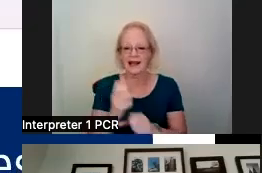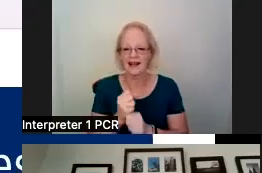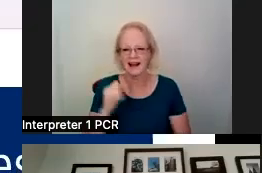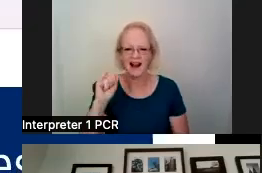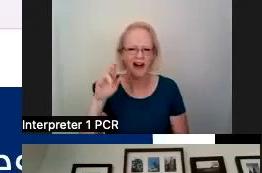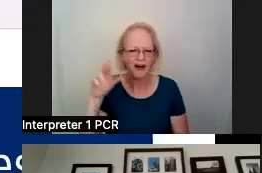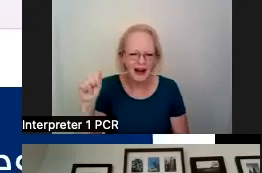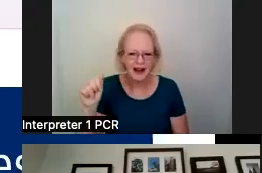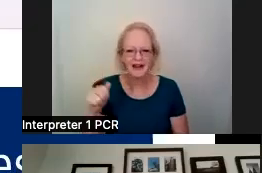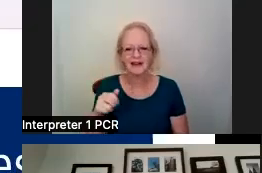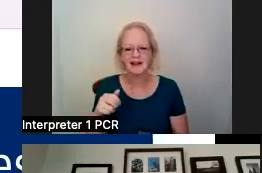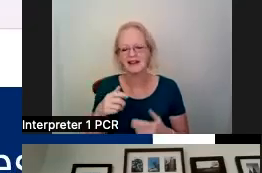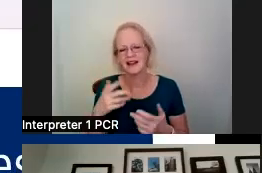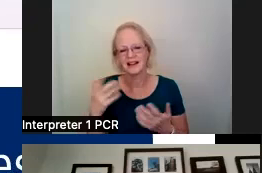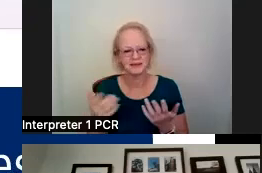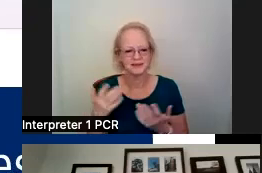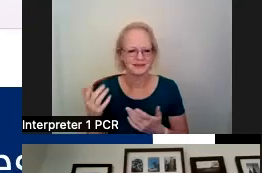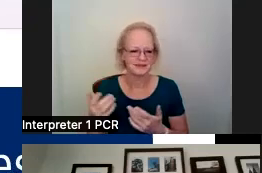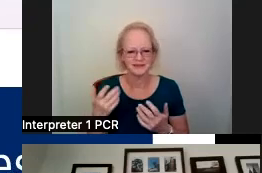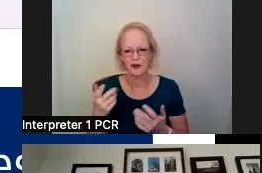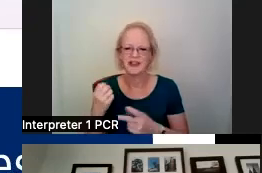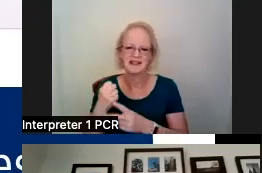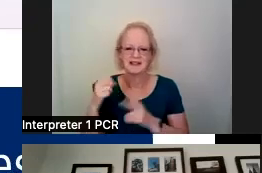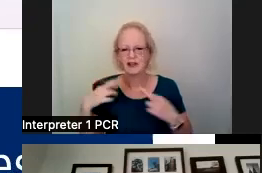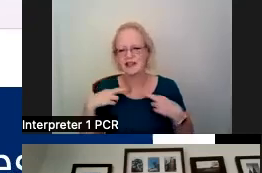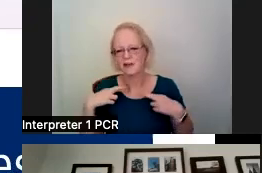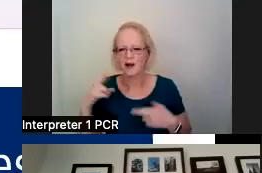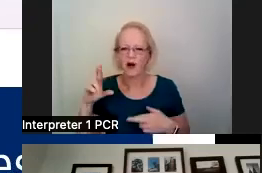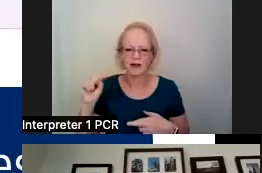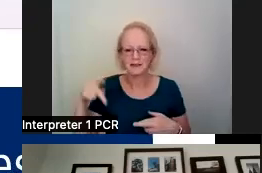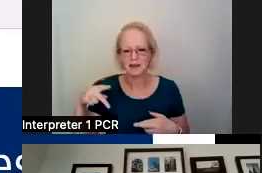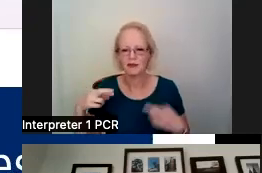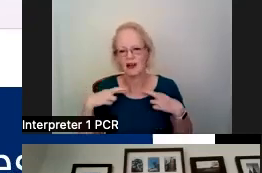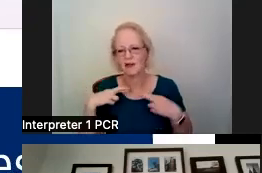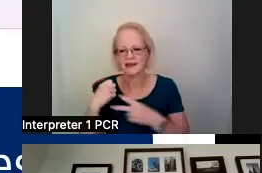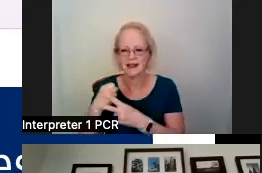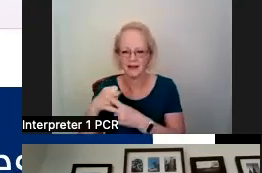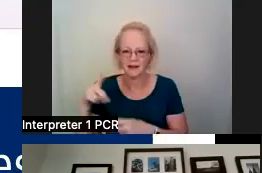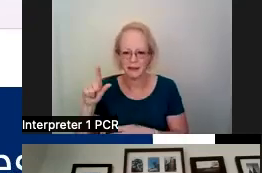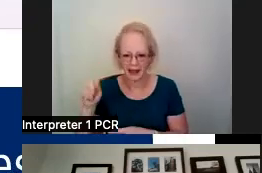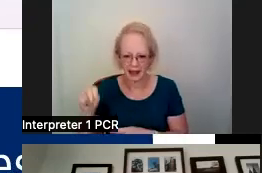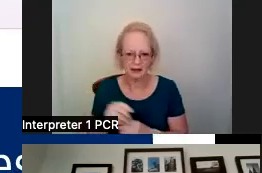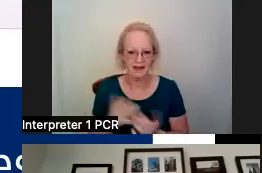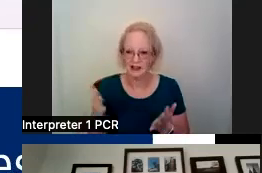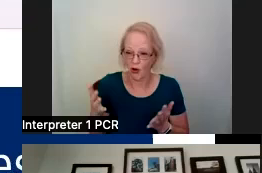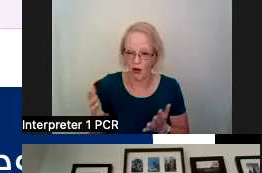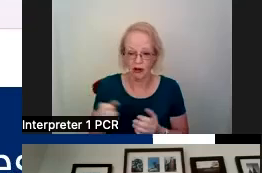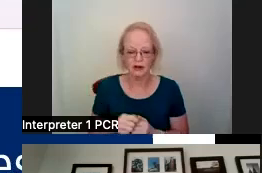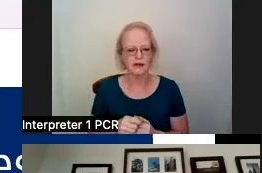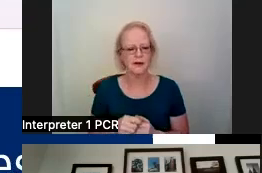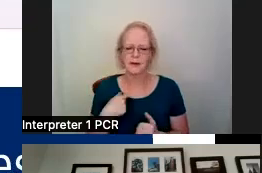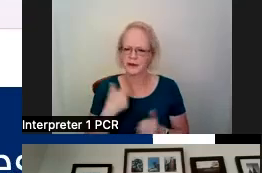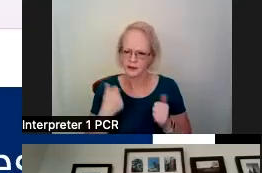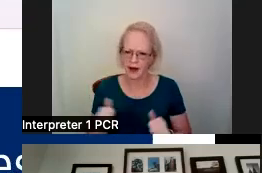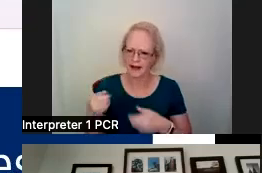In the US, they're called Registered Retirement Savings Plans, RRSPs. And we're trying to allow them access.